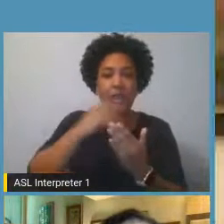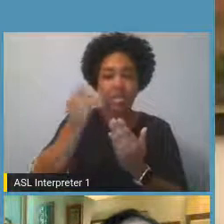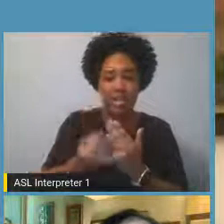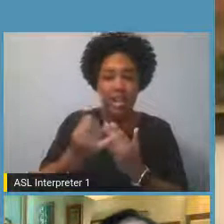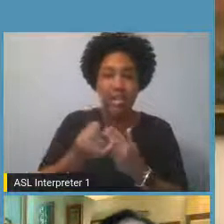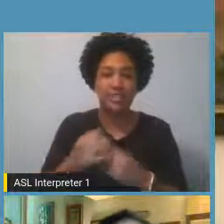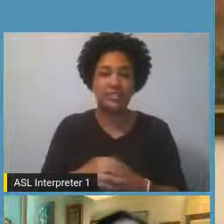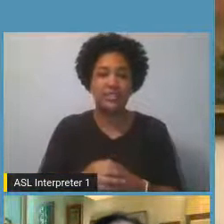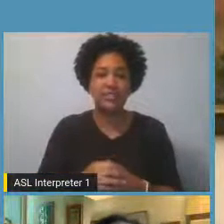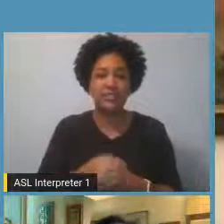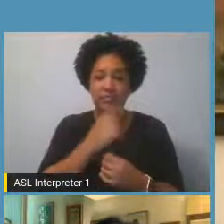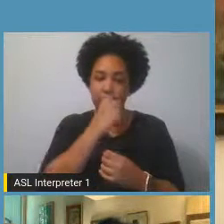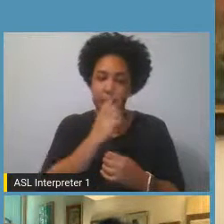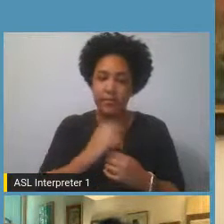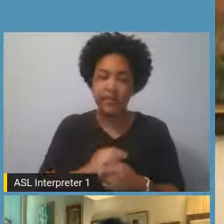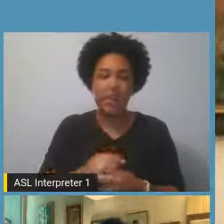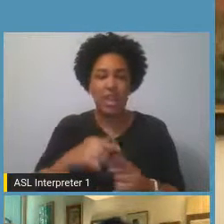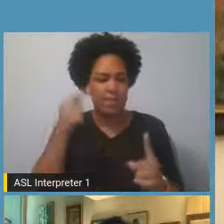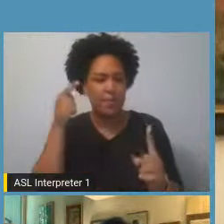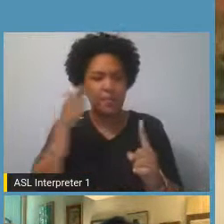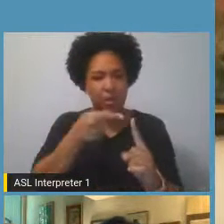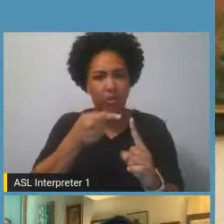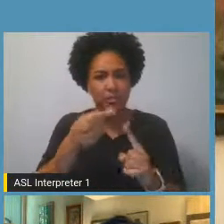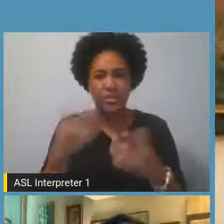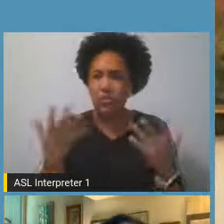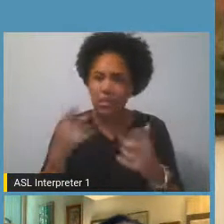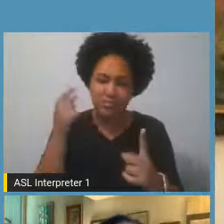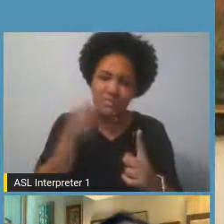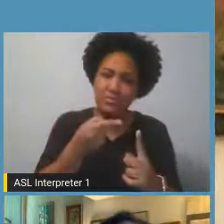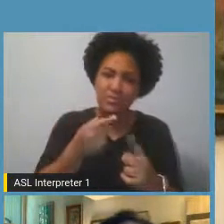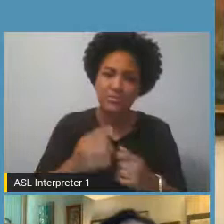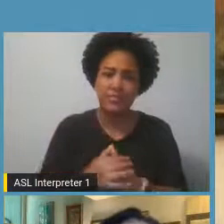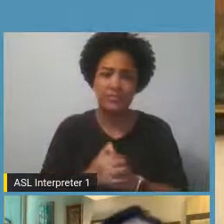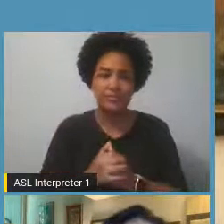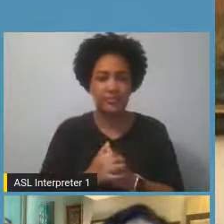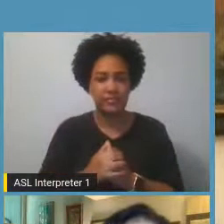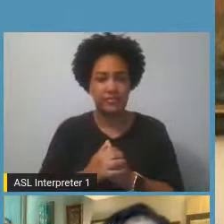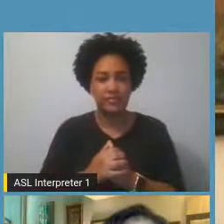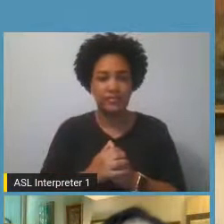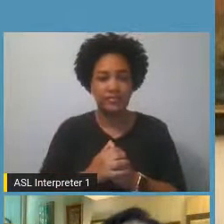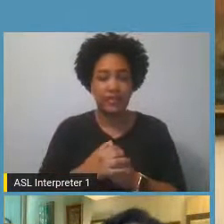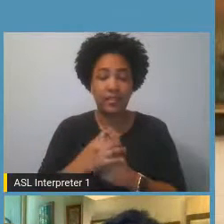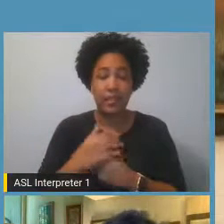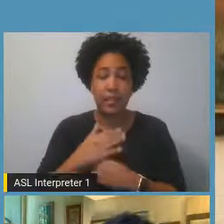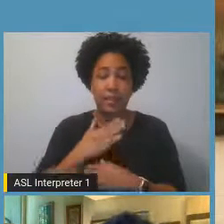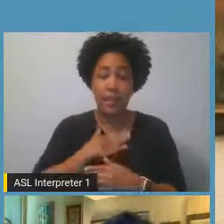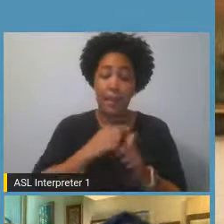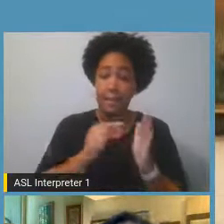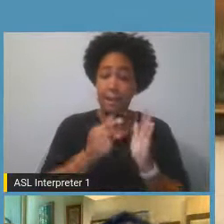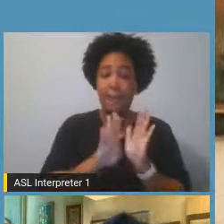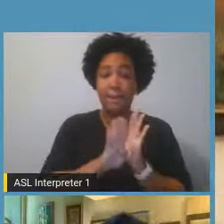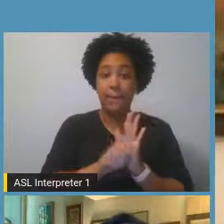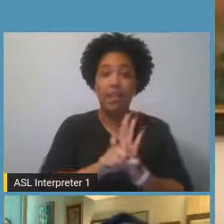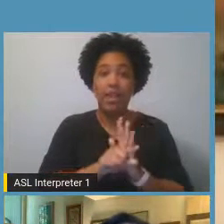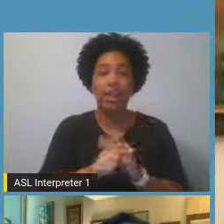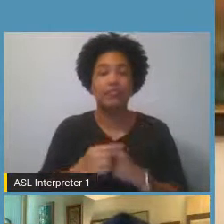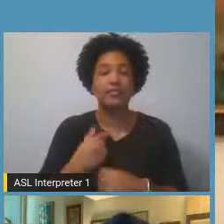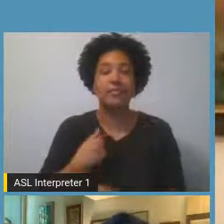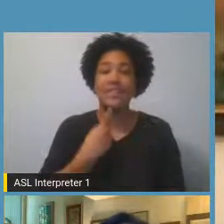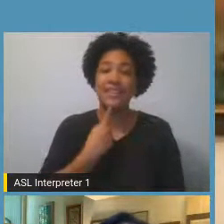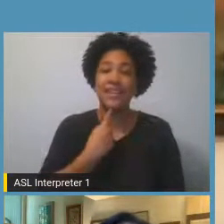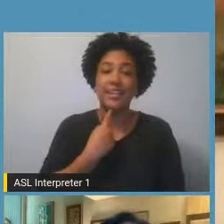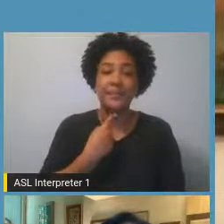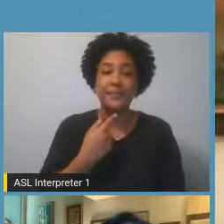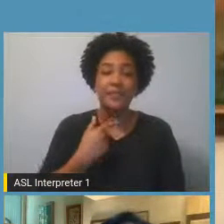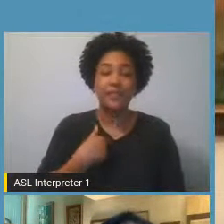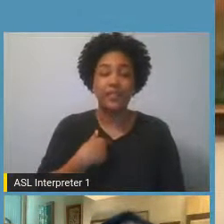purpose. And so as we talk about the why, just my personal background, as I said, I am the